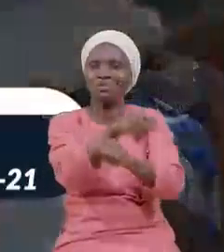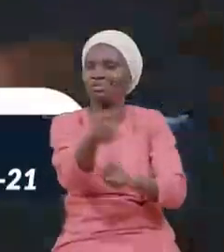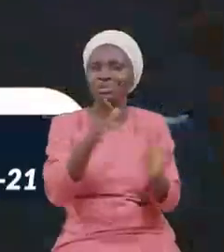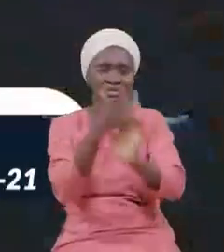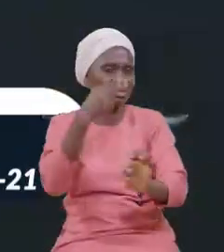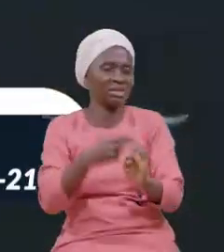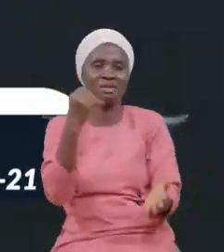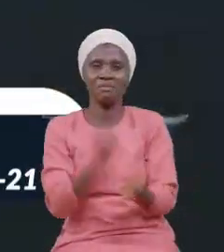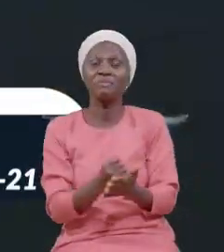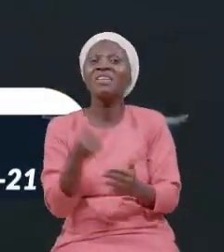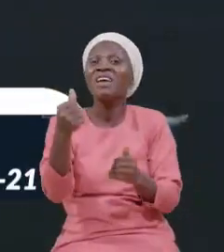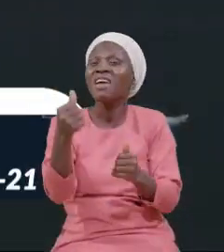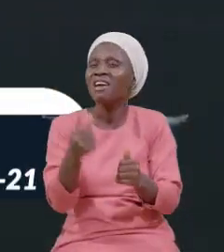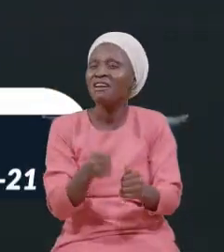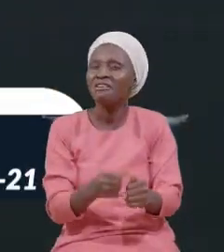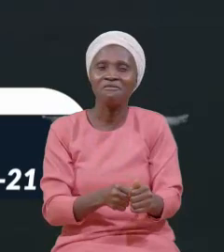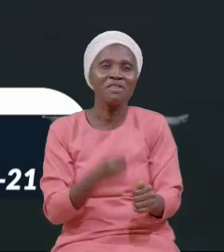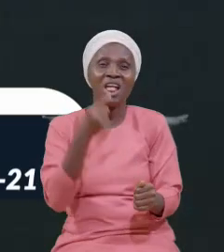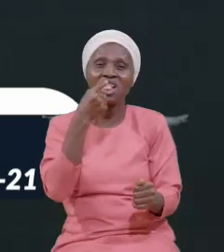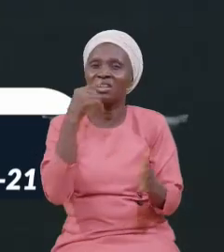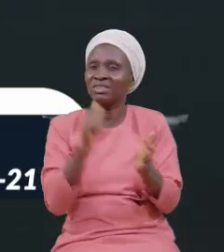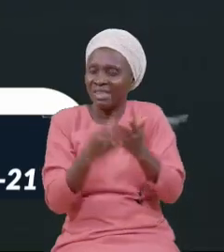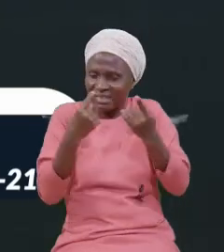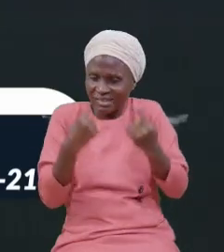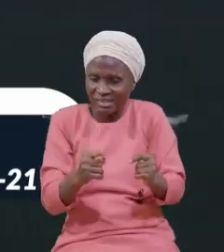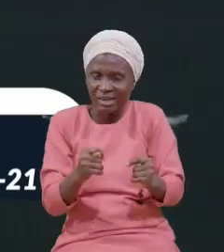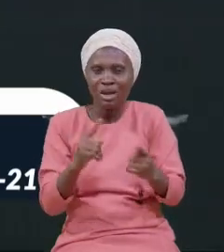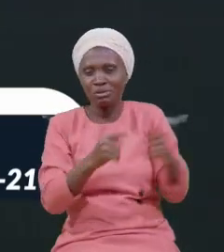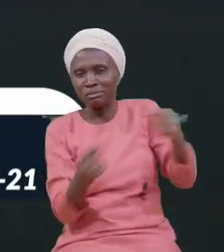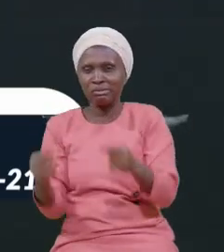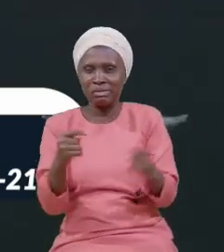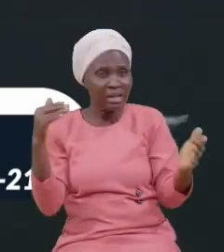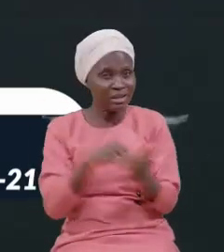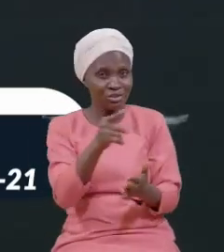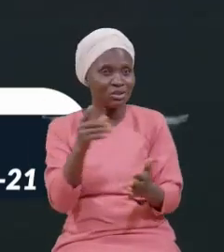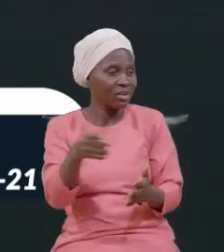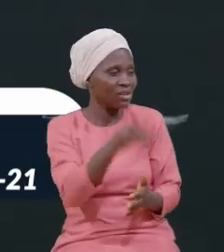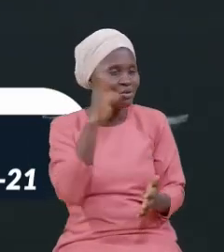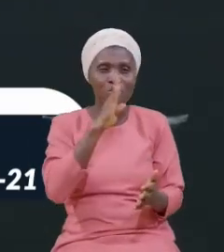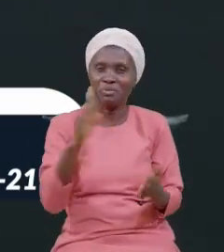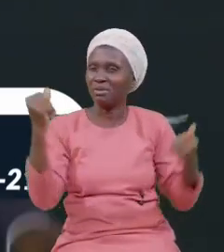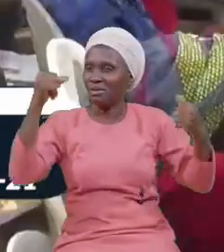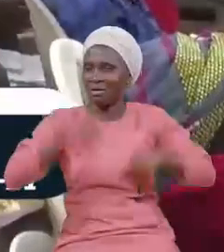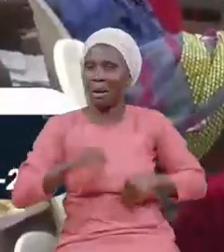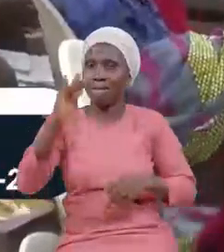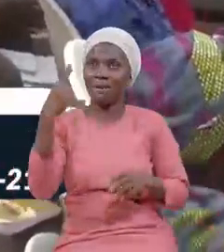that rises up against you shall be condemned by the great judge of